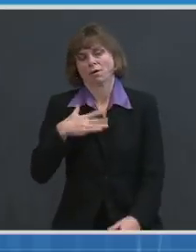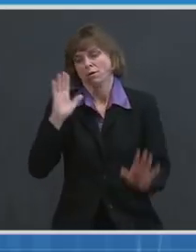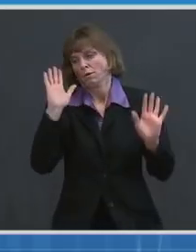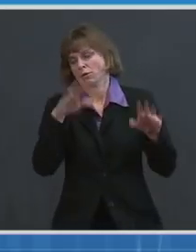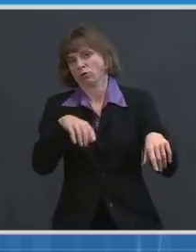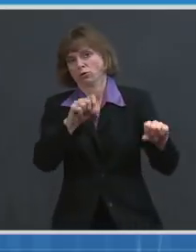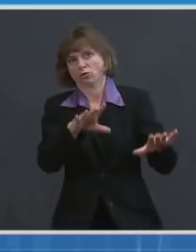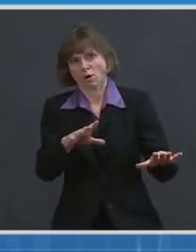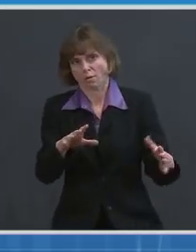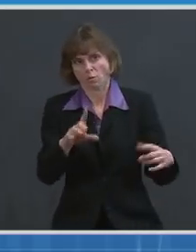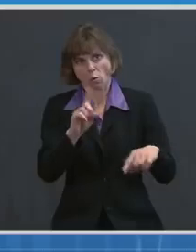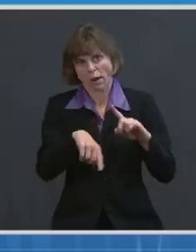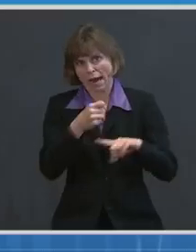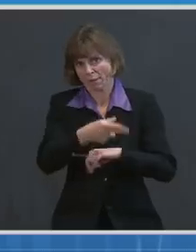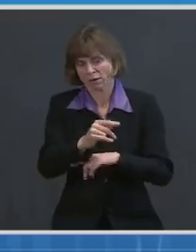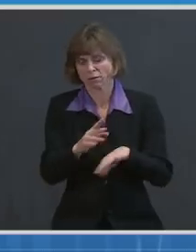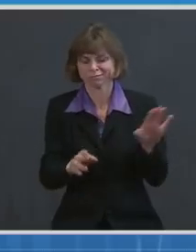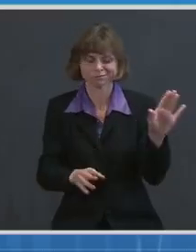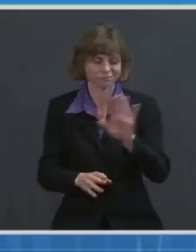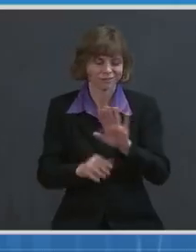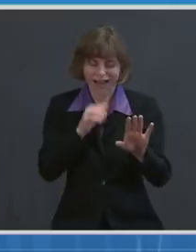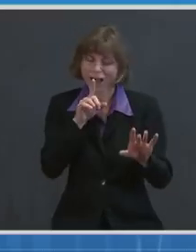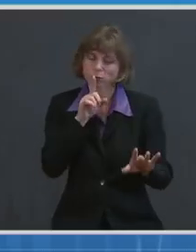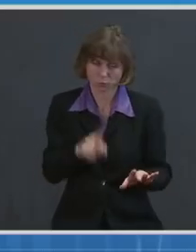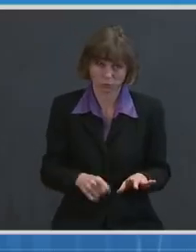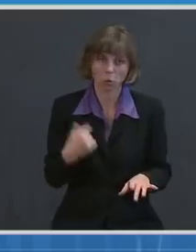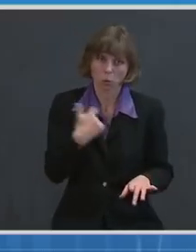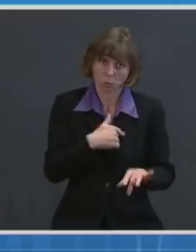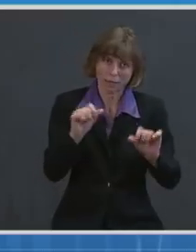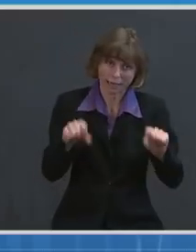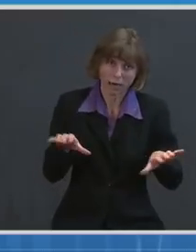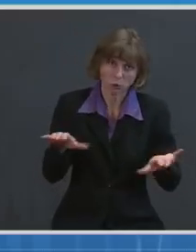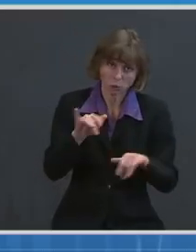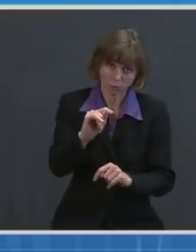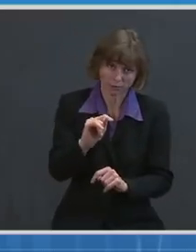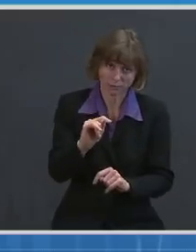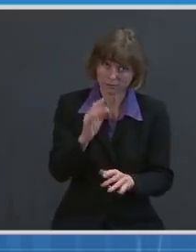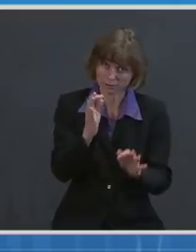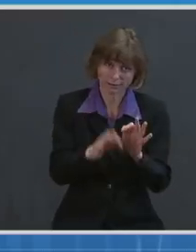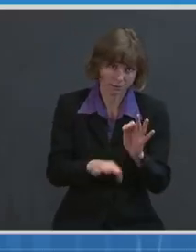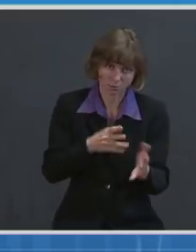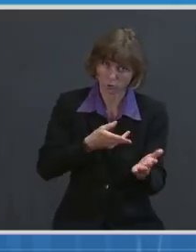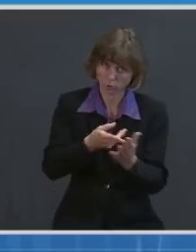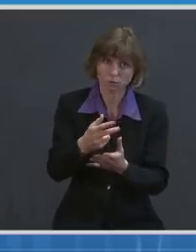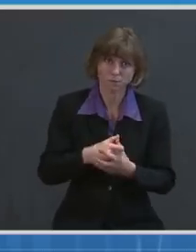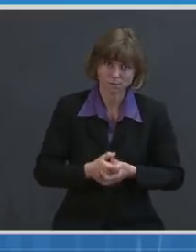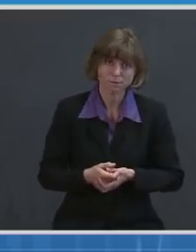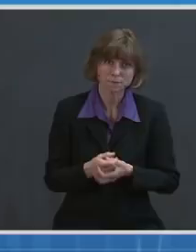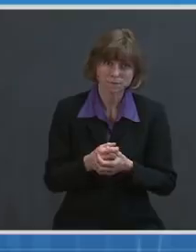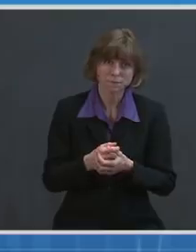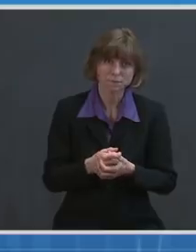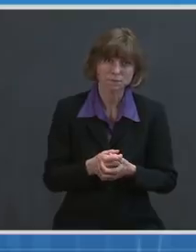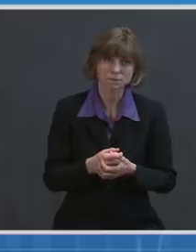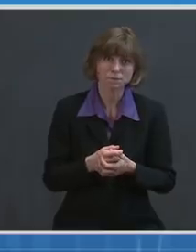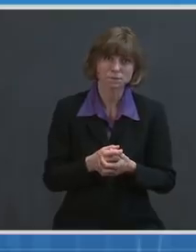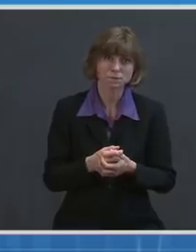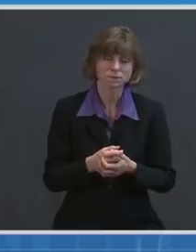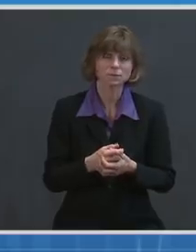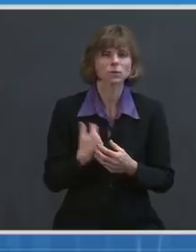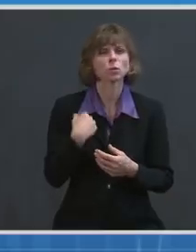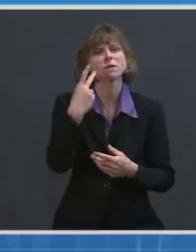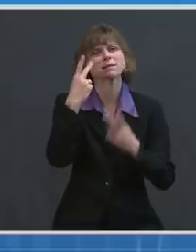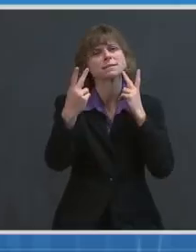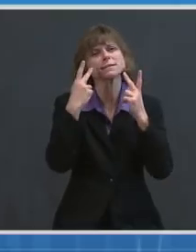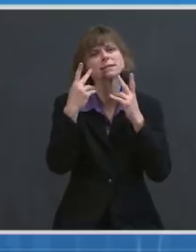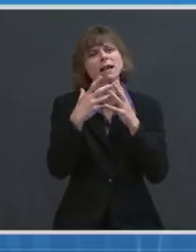one simple truth: we can do this. So like many of you, we've also seen a lot of conversation